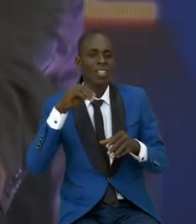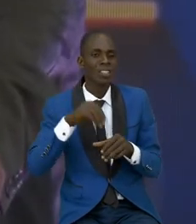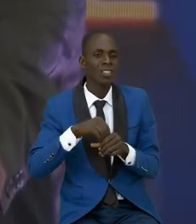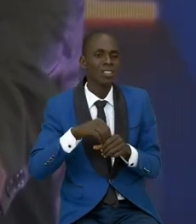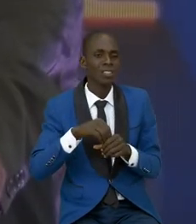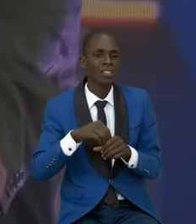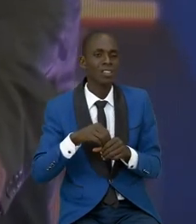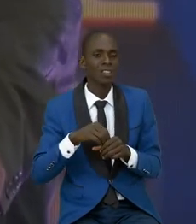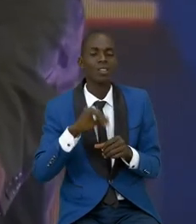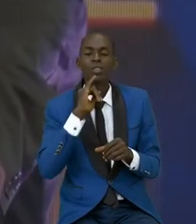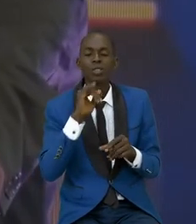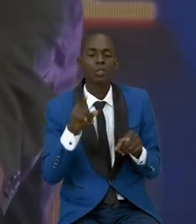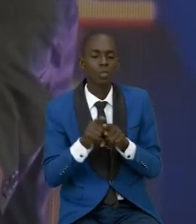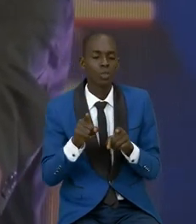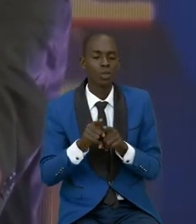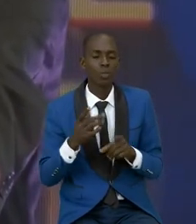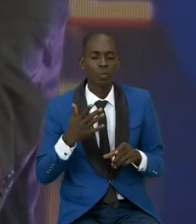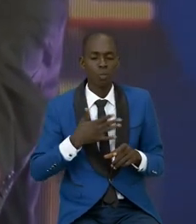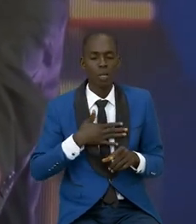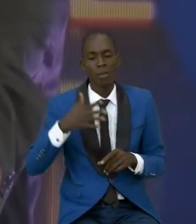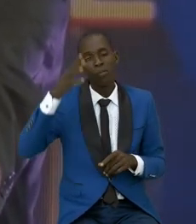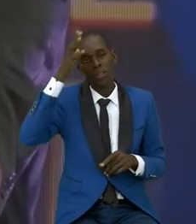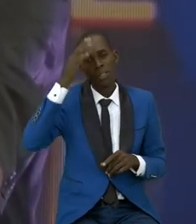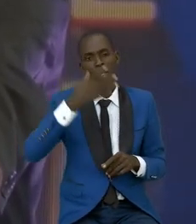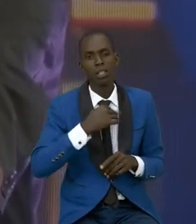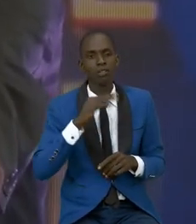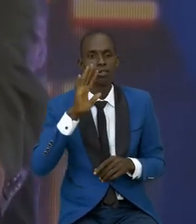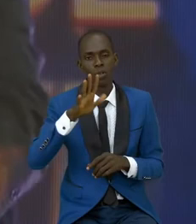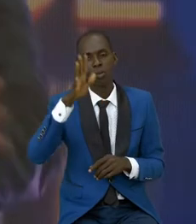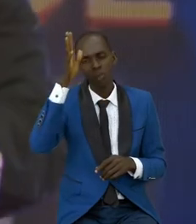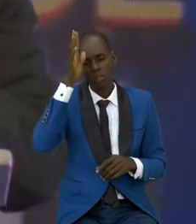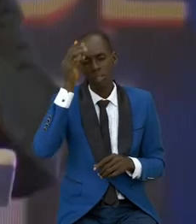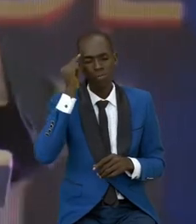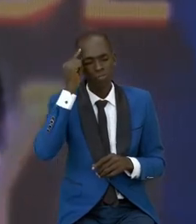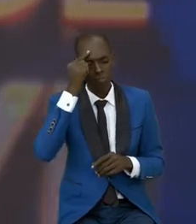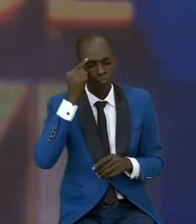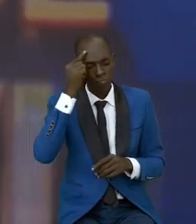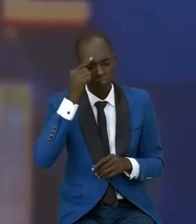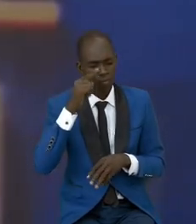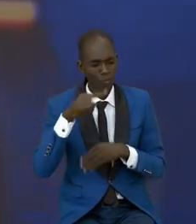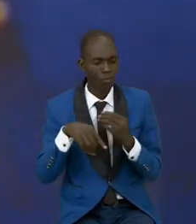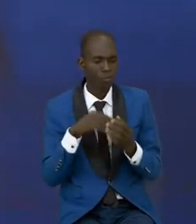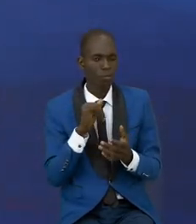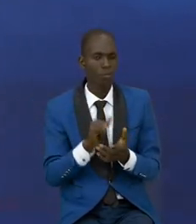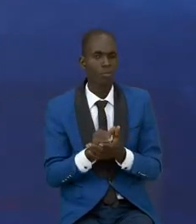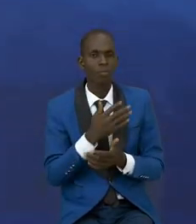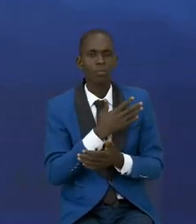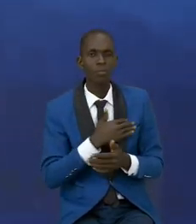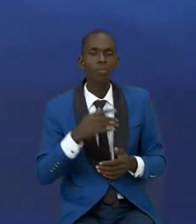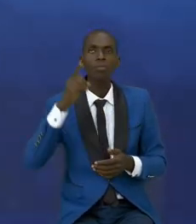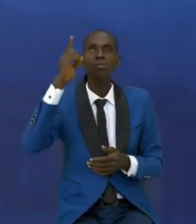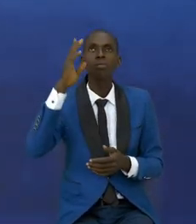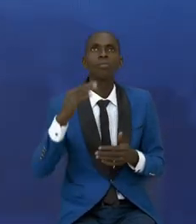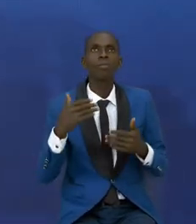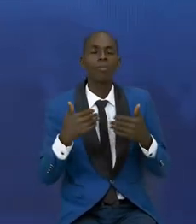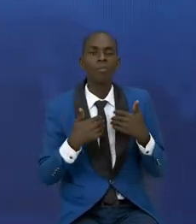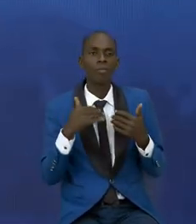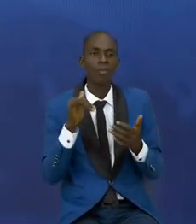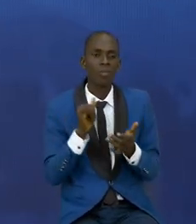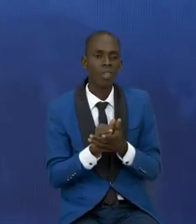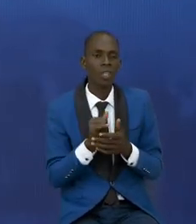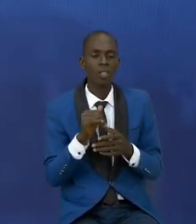my Father and your Father. Think about that. And God has that manifestation of